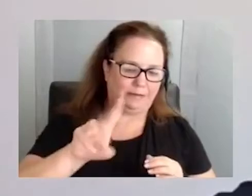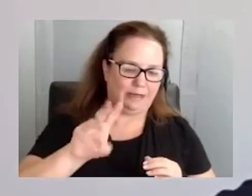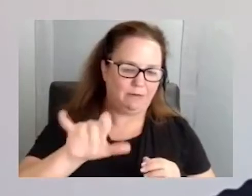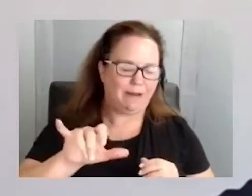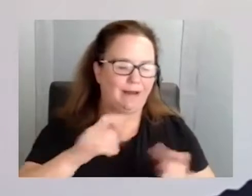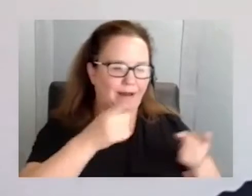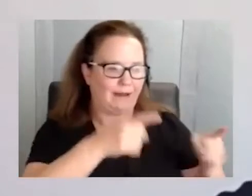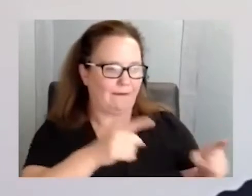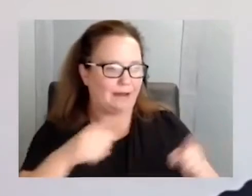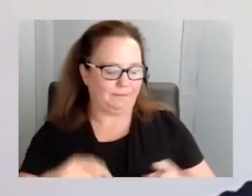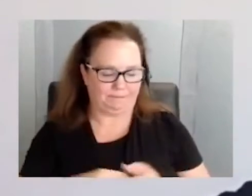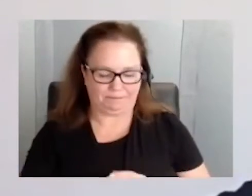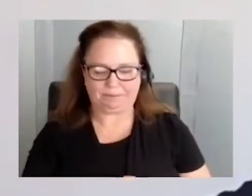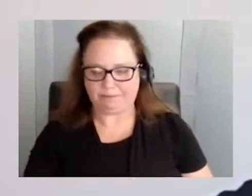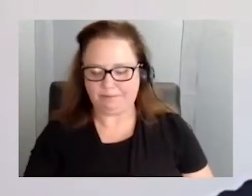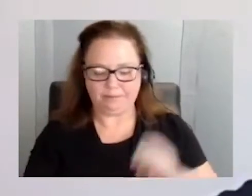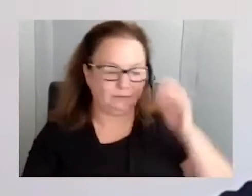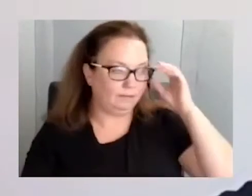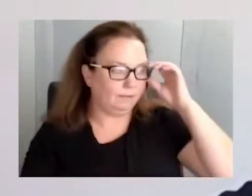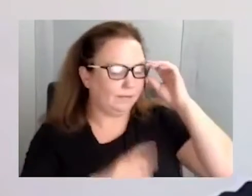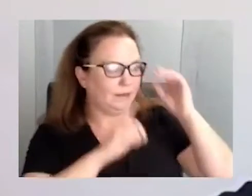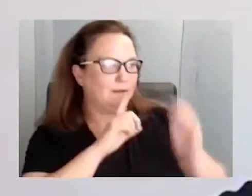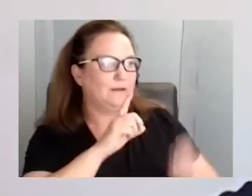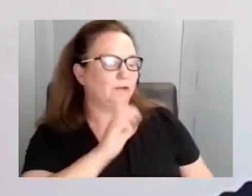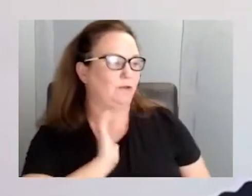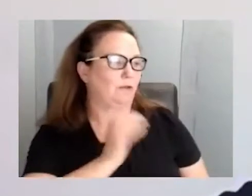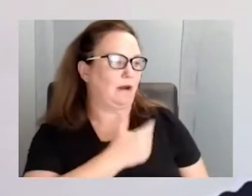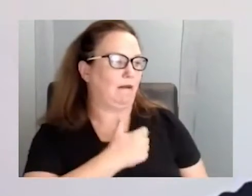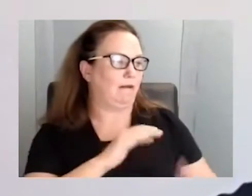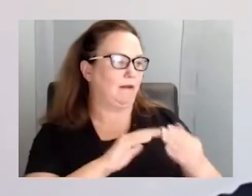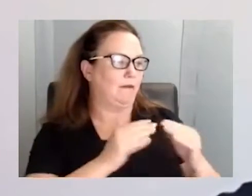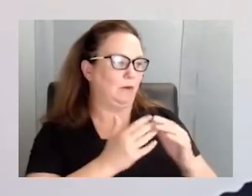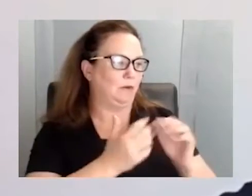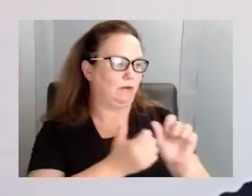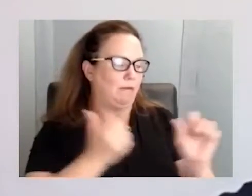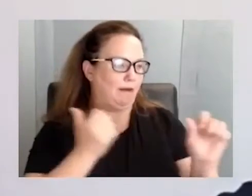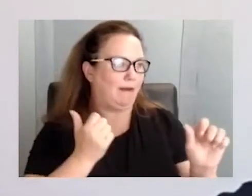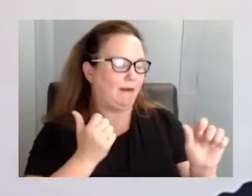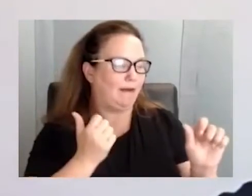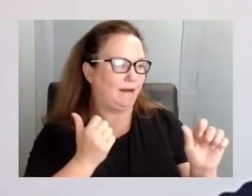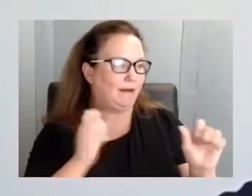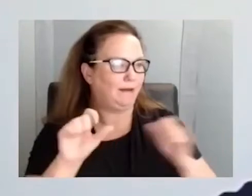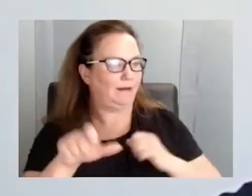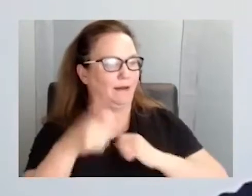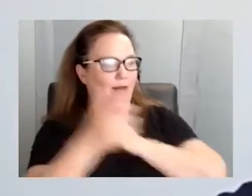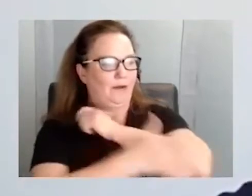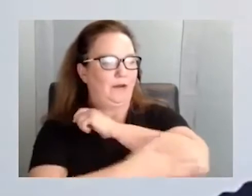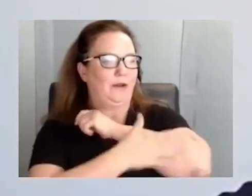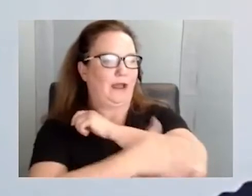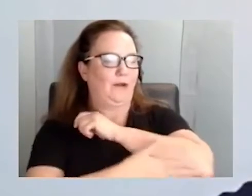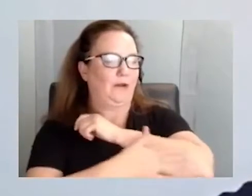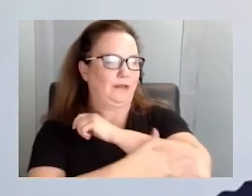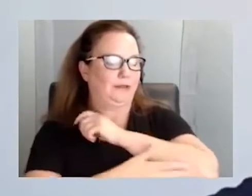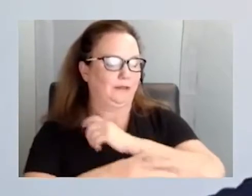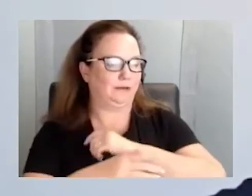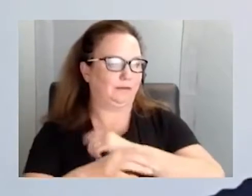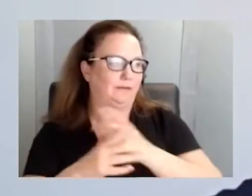Yeah, it's true that our numbers are still behind a lot of neighboring counties and a lot of counties in the